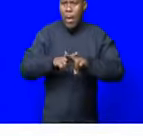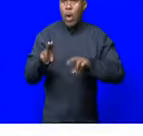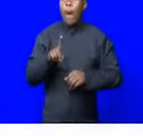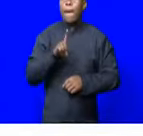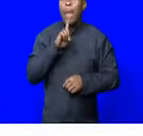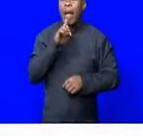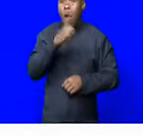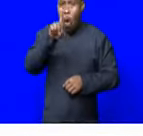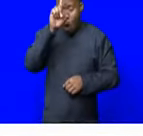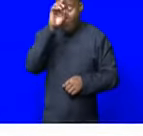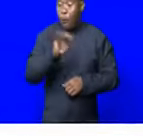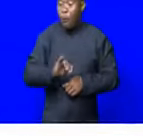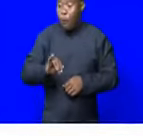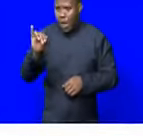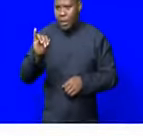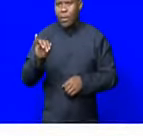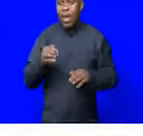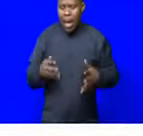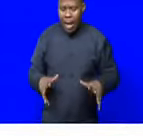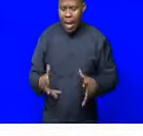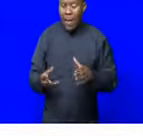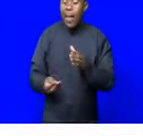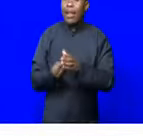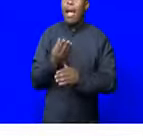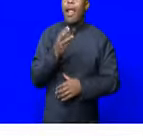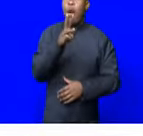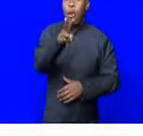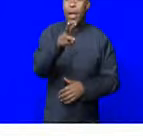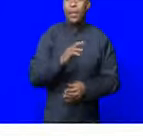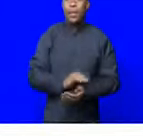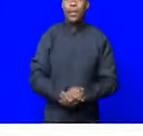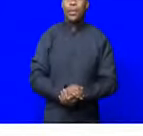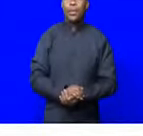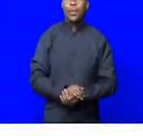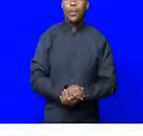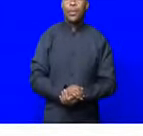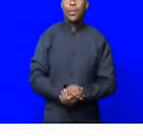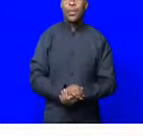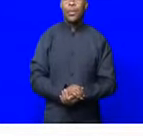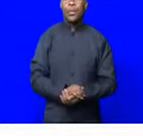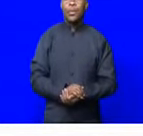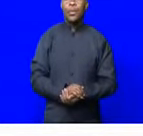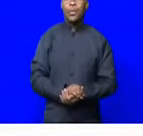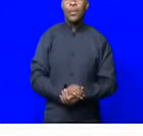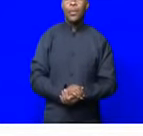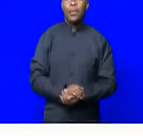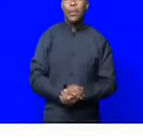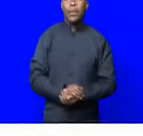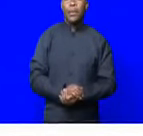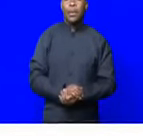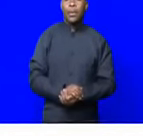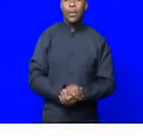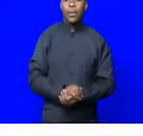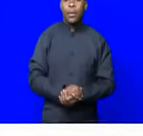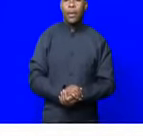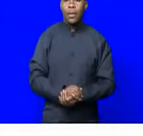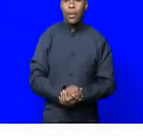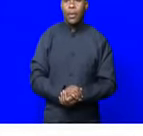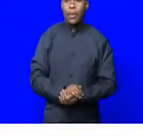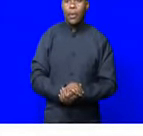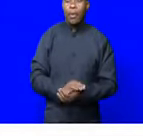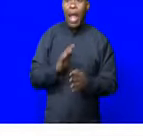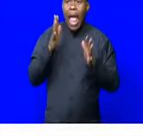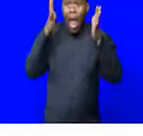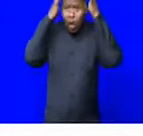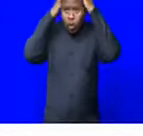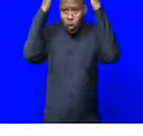first this year. Reporting IMK and MCB, visuals from the Minister of Agriculture. The Swazi Empowerment